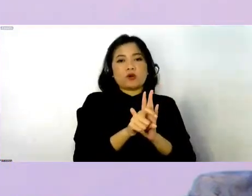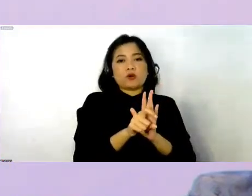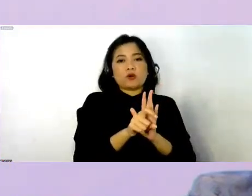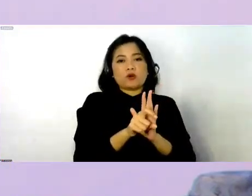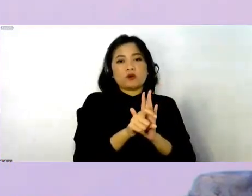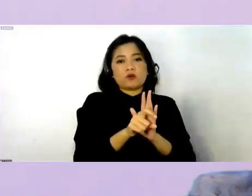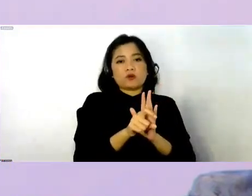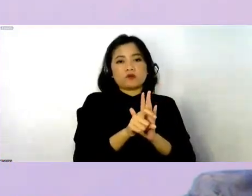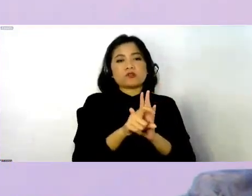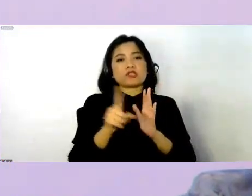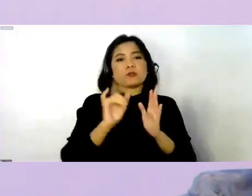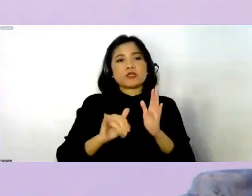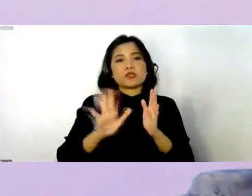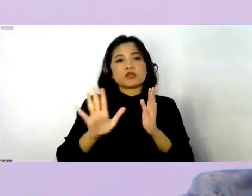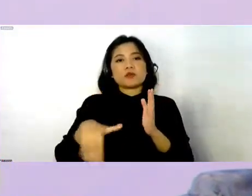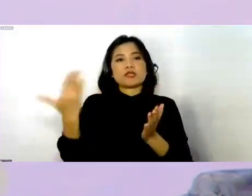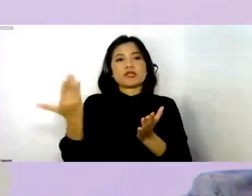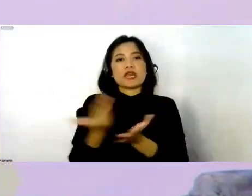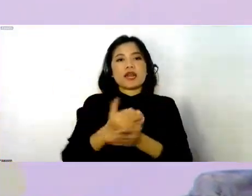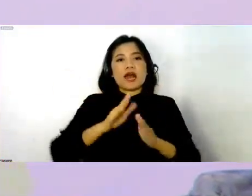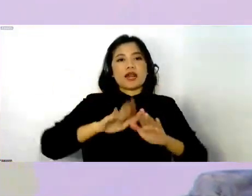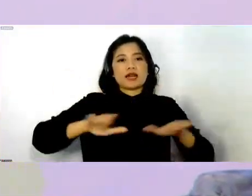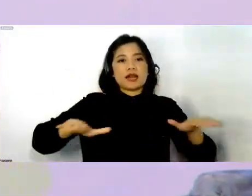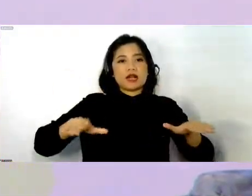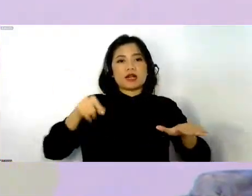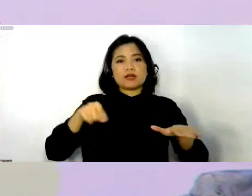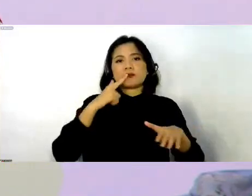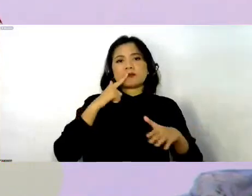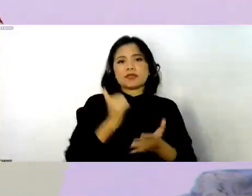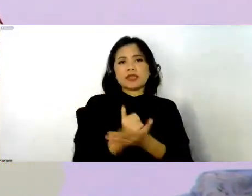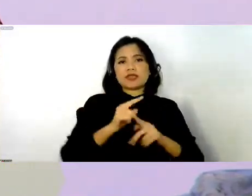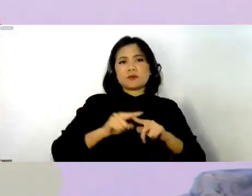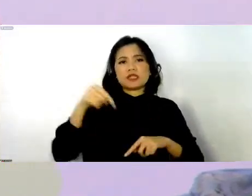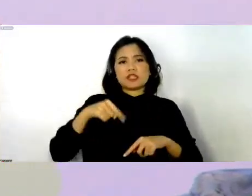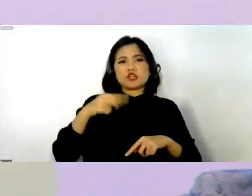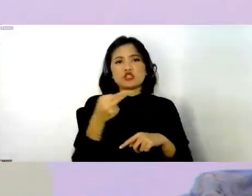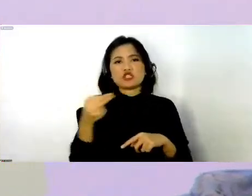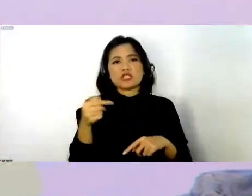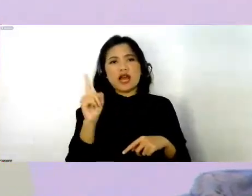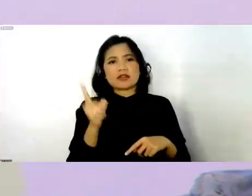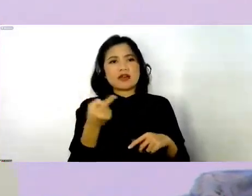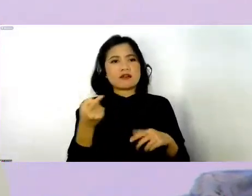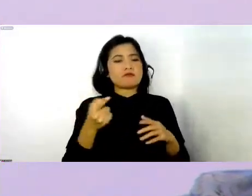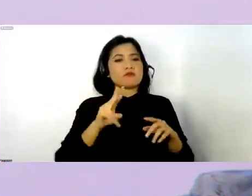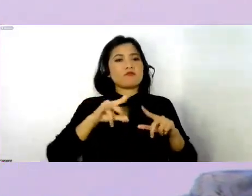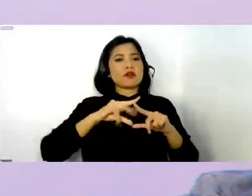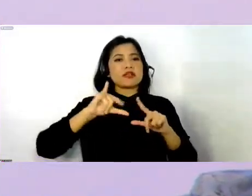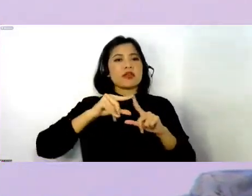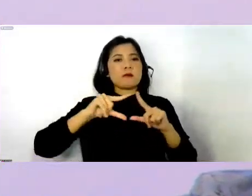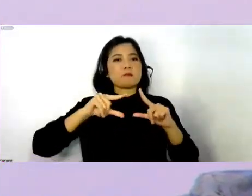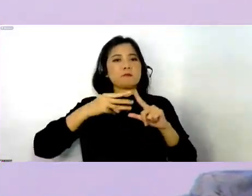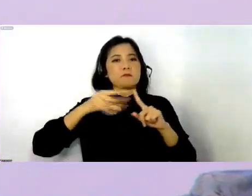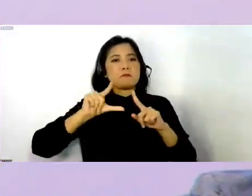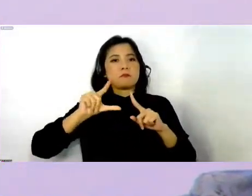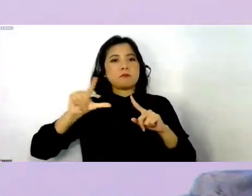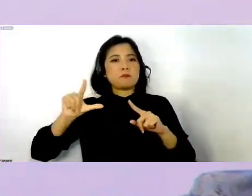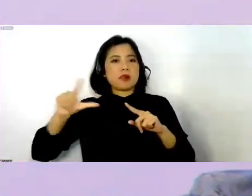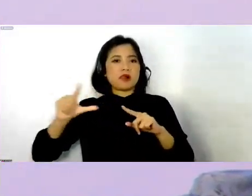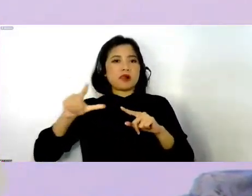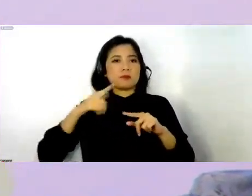much about all of these indicators. But unfortunately, at that time,